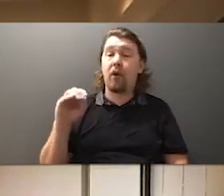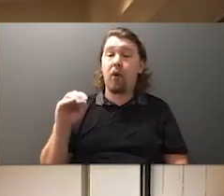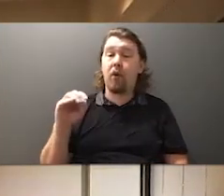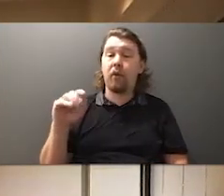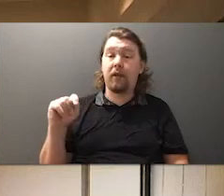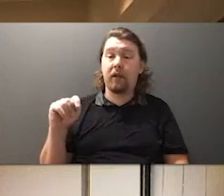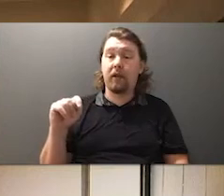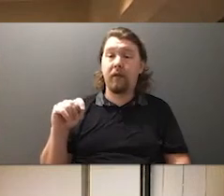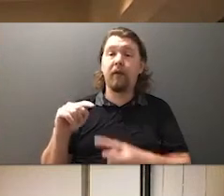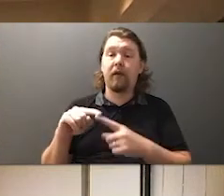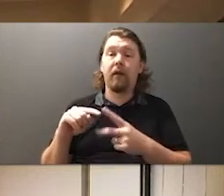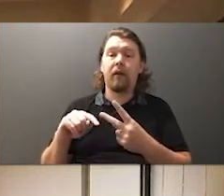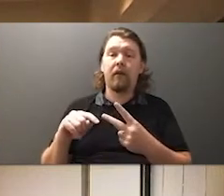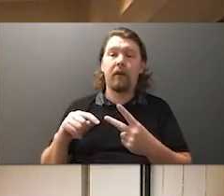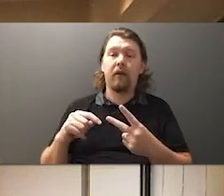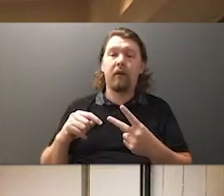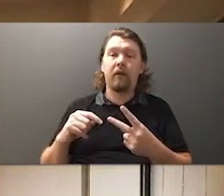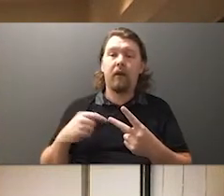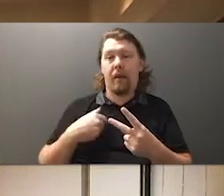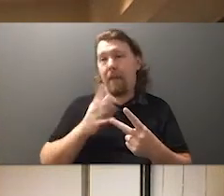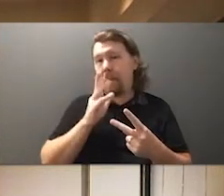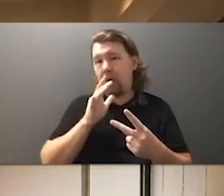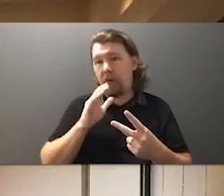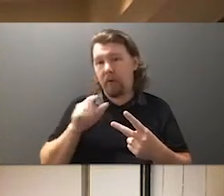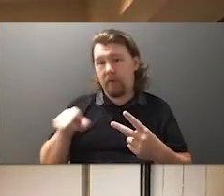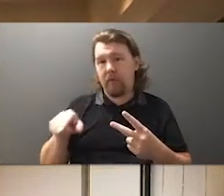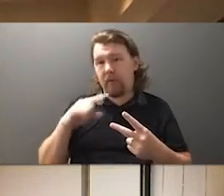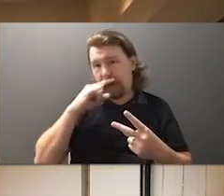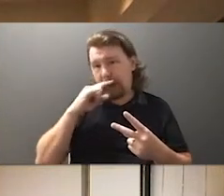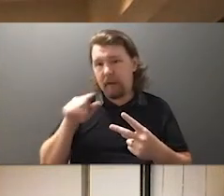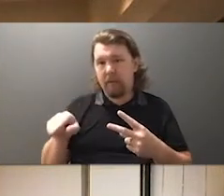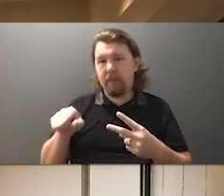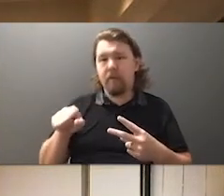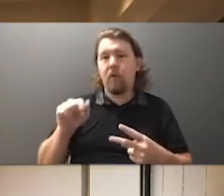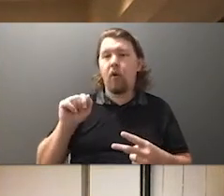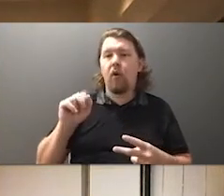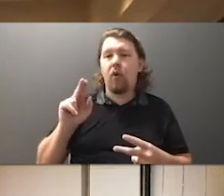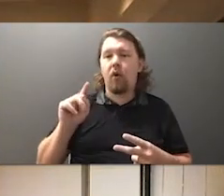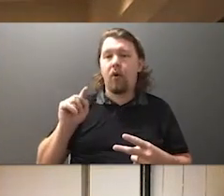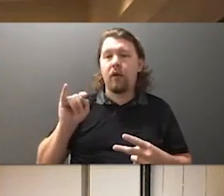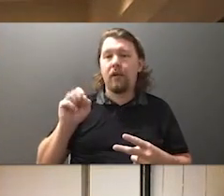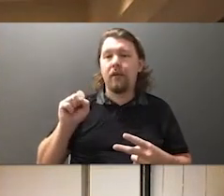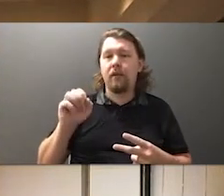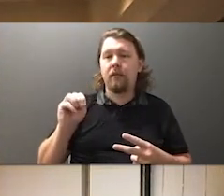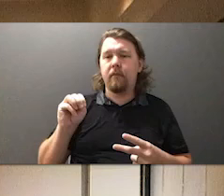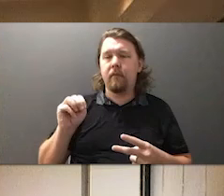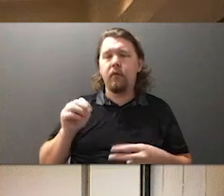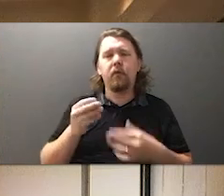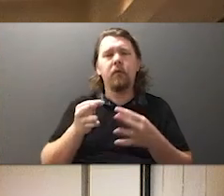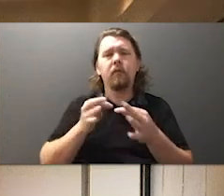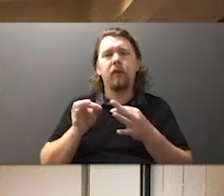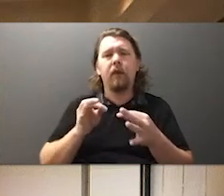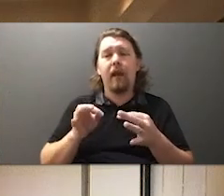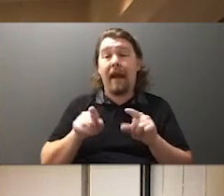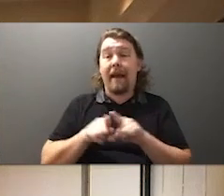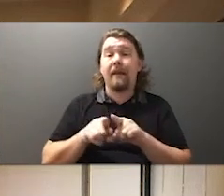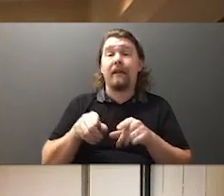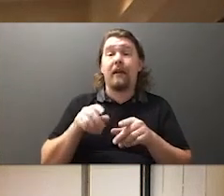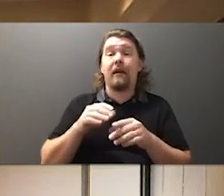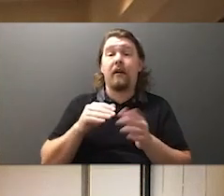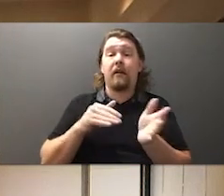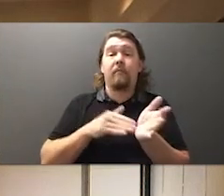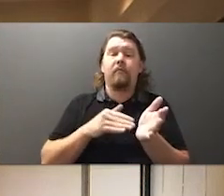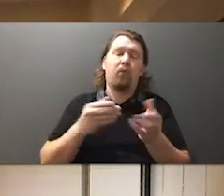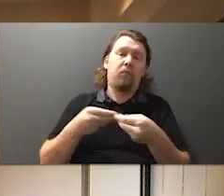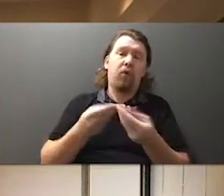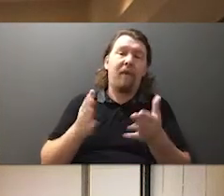Okay, I am a OT as well as a parent with a kid with autism. How, as a provider, does this work? Because